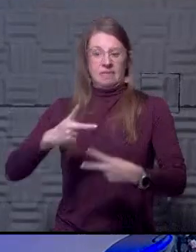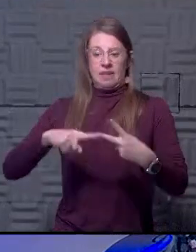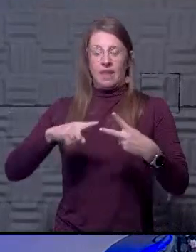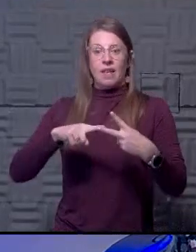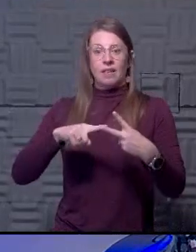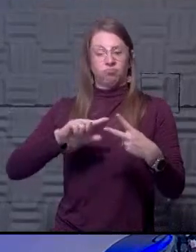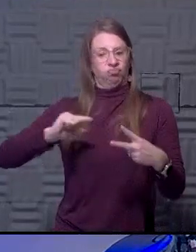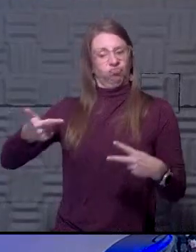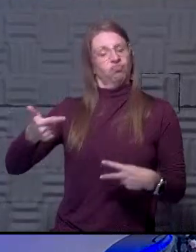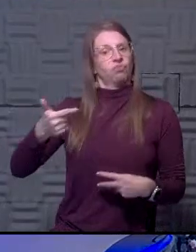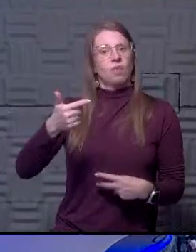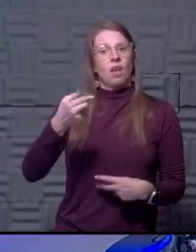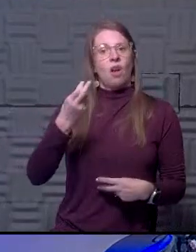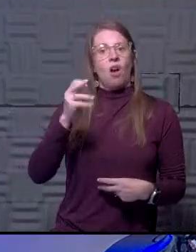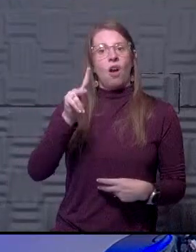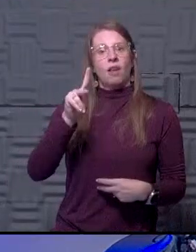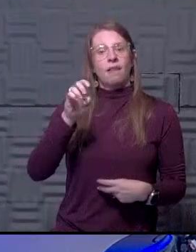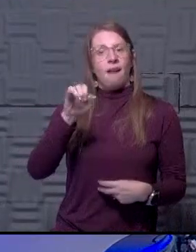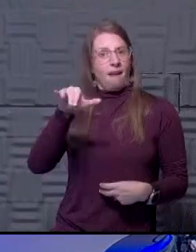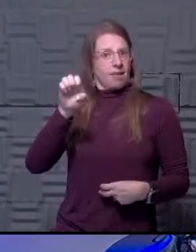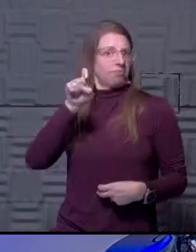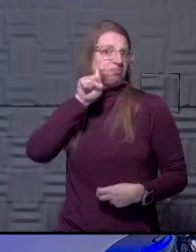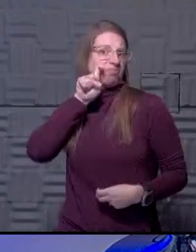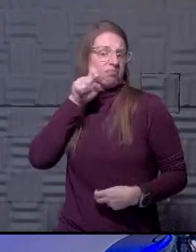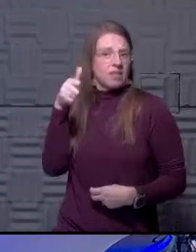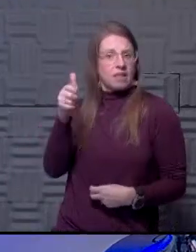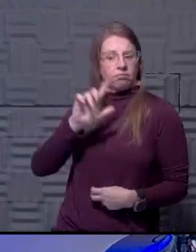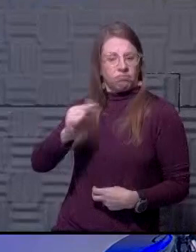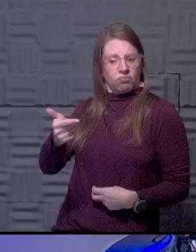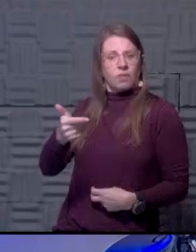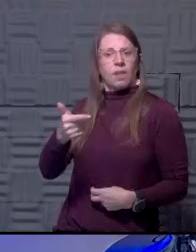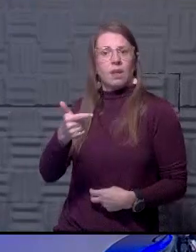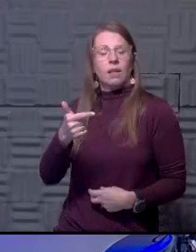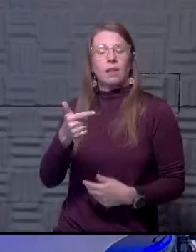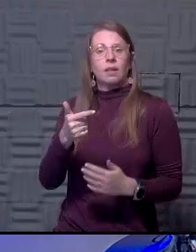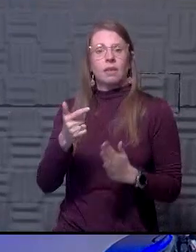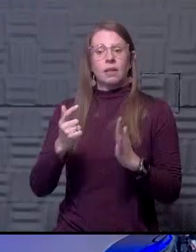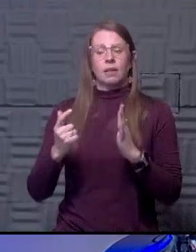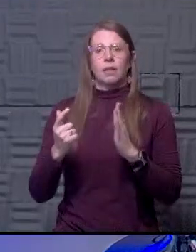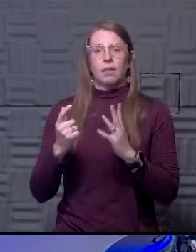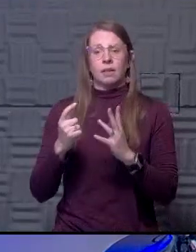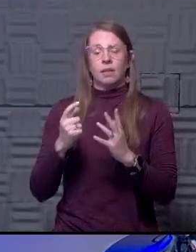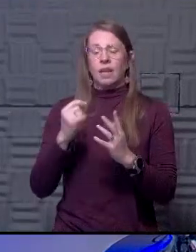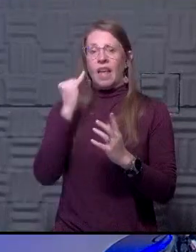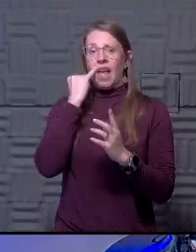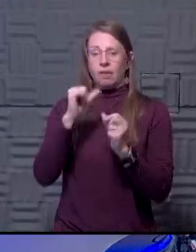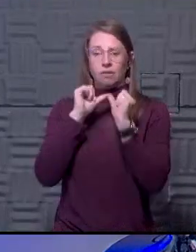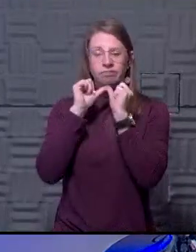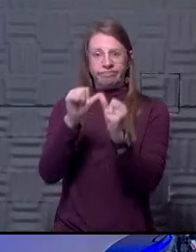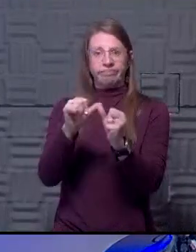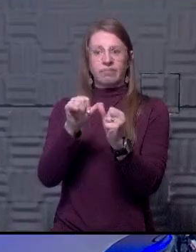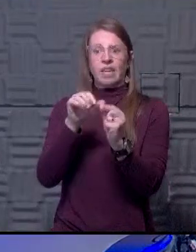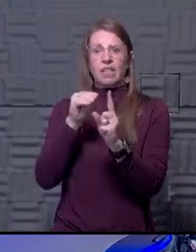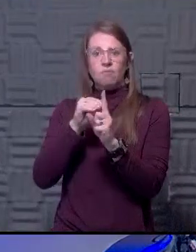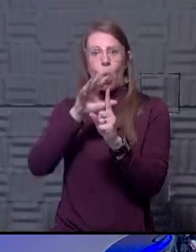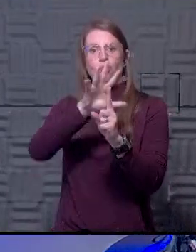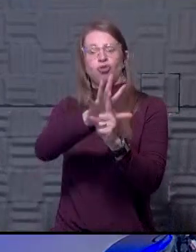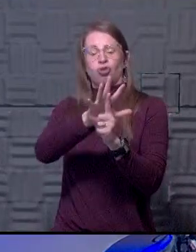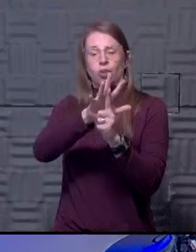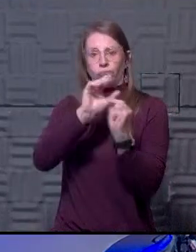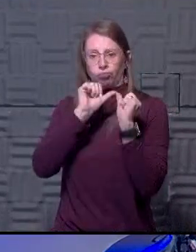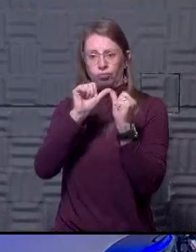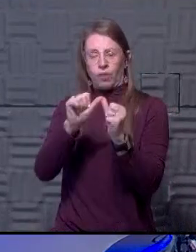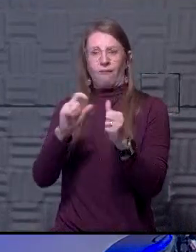Hawkeye's turn. The way we are doing this is those who have the highest intensity and duration of exposure to COVID-19 are being